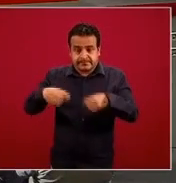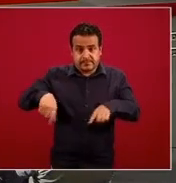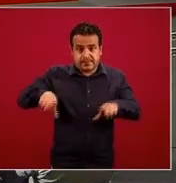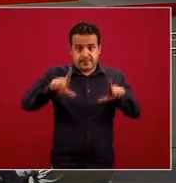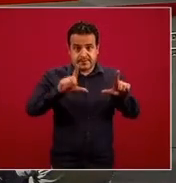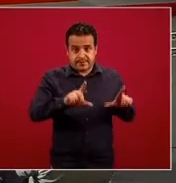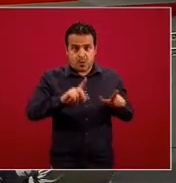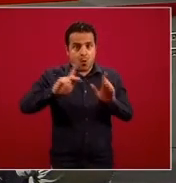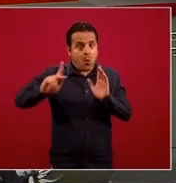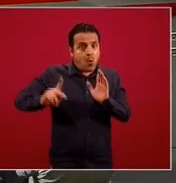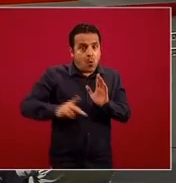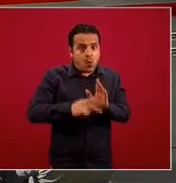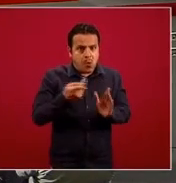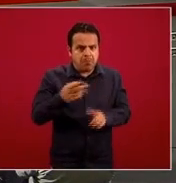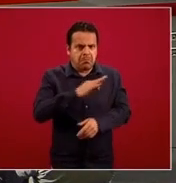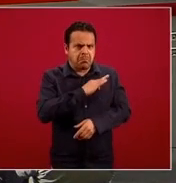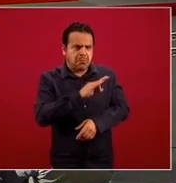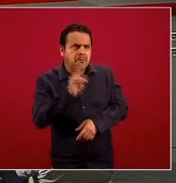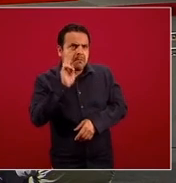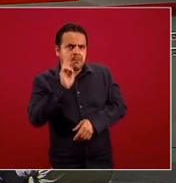Next slide.